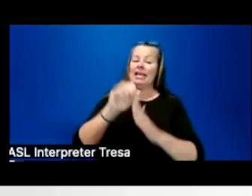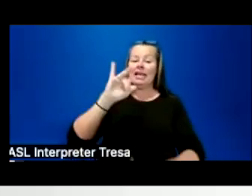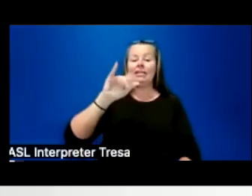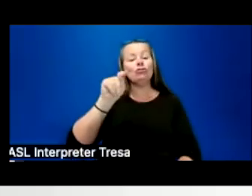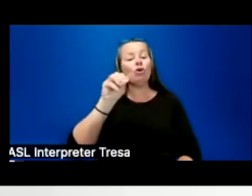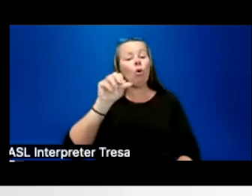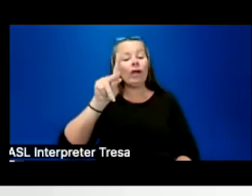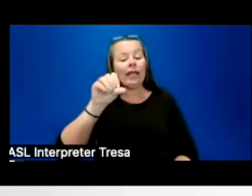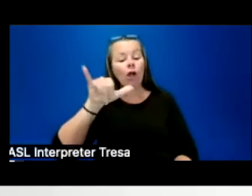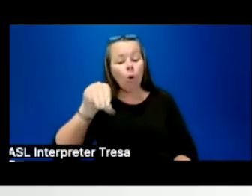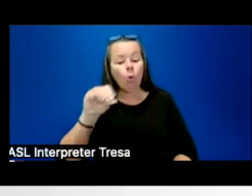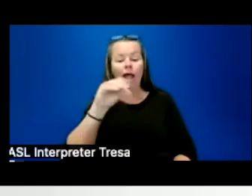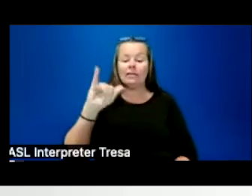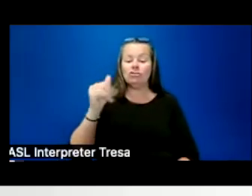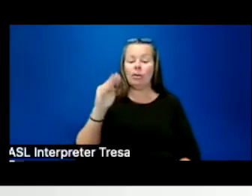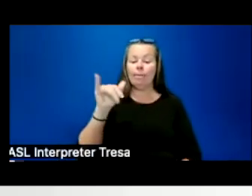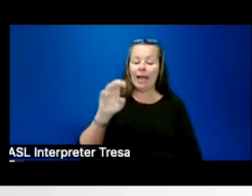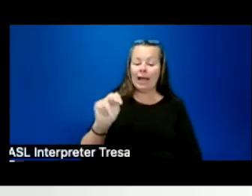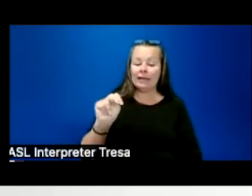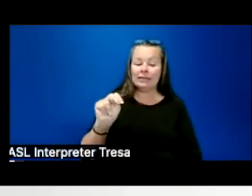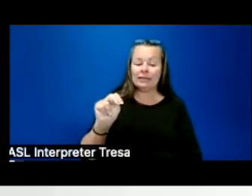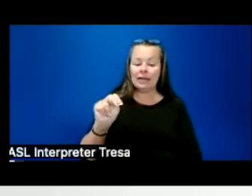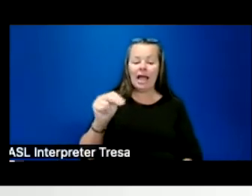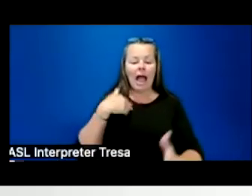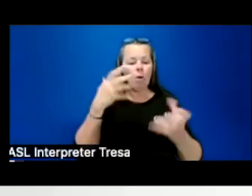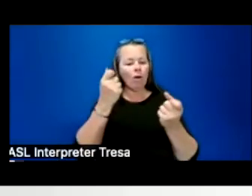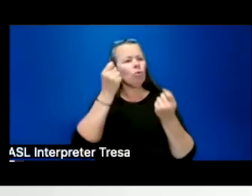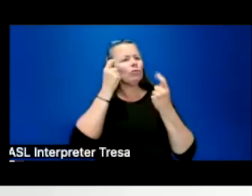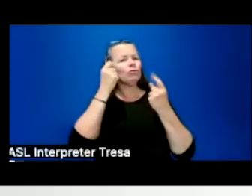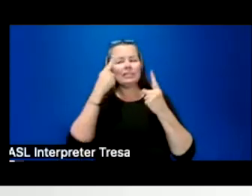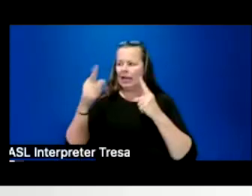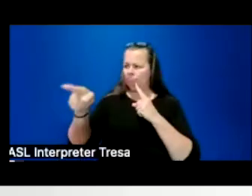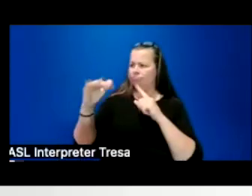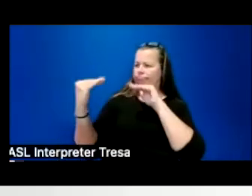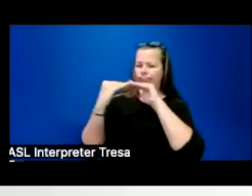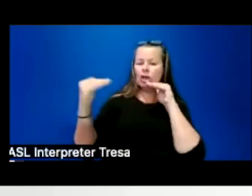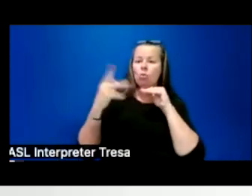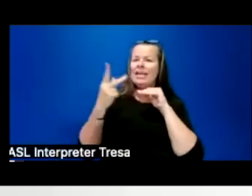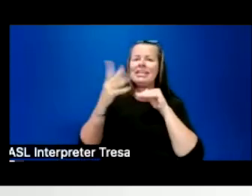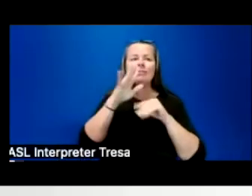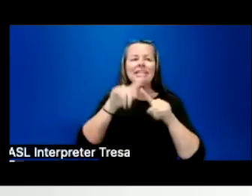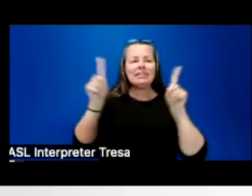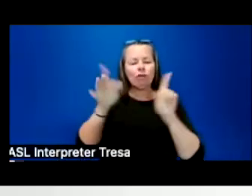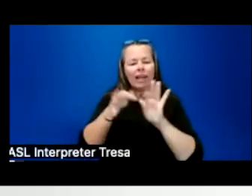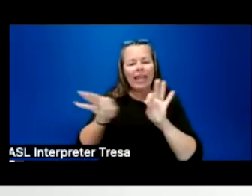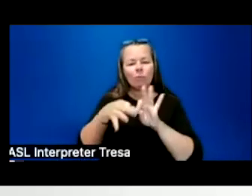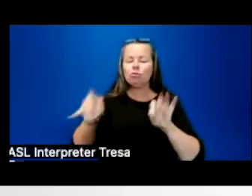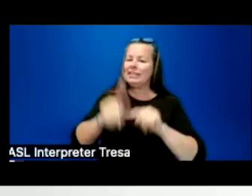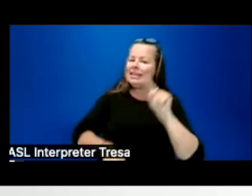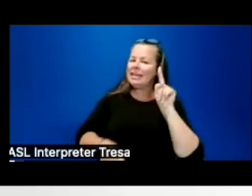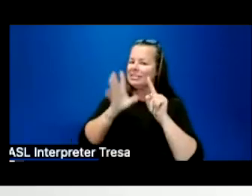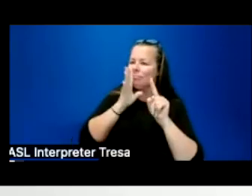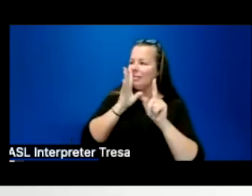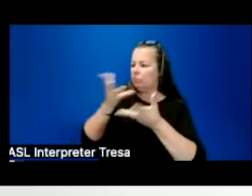the colleague which is here and which is closer to me. And we speak different languages and we cannot communicate to each other because I